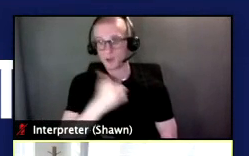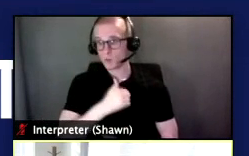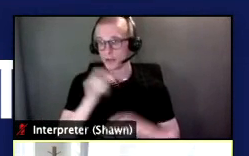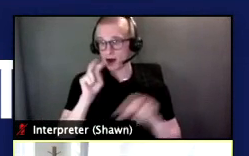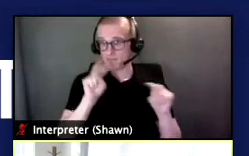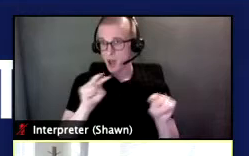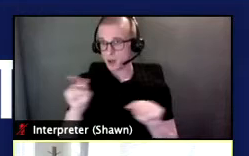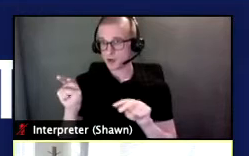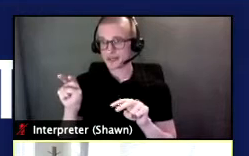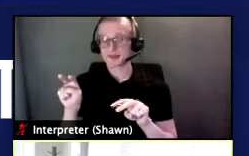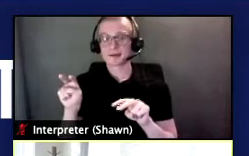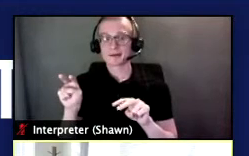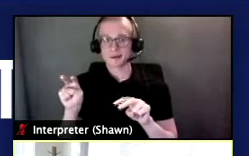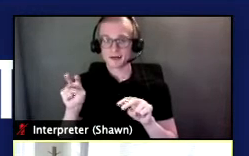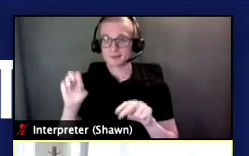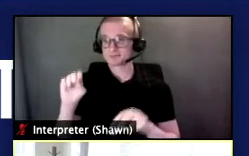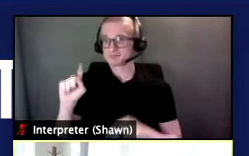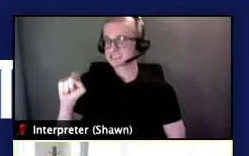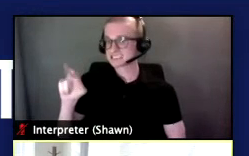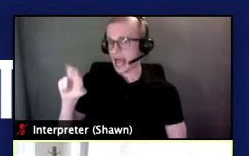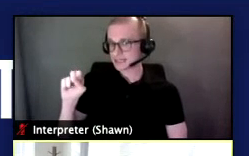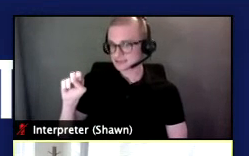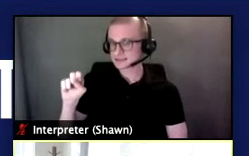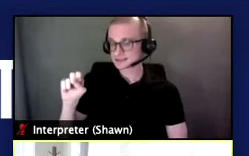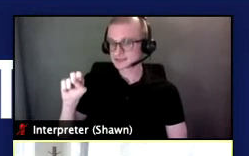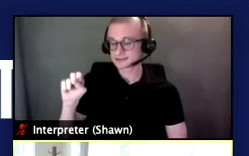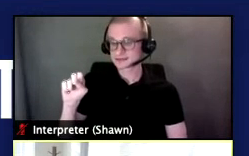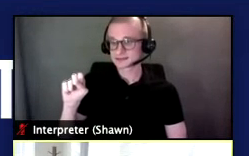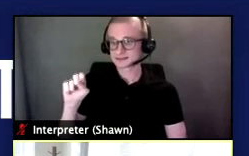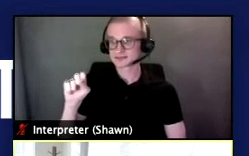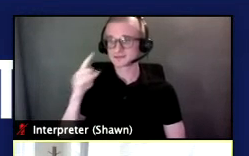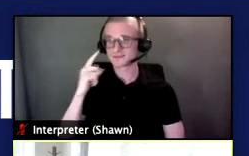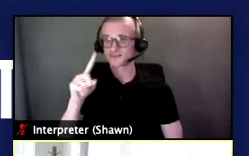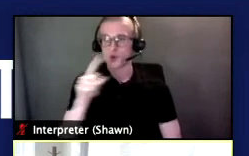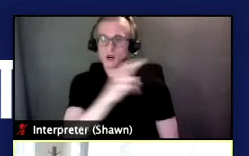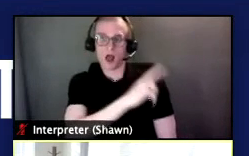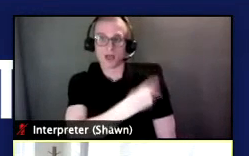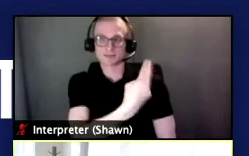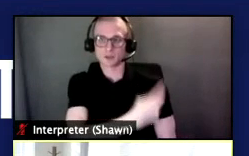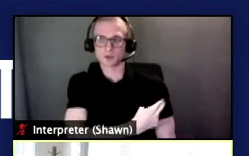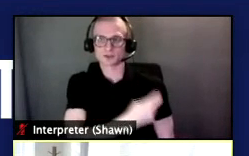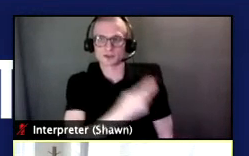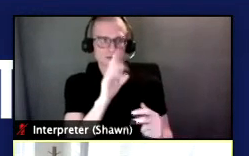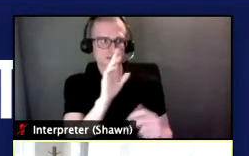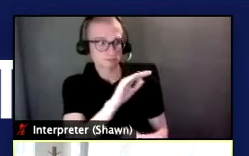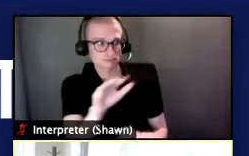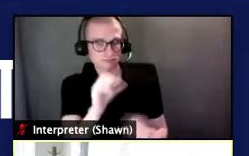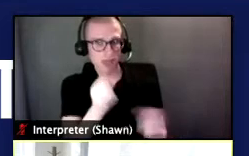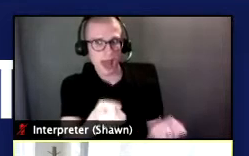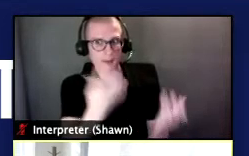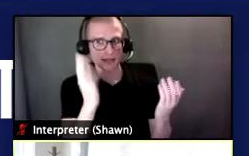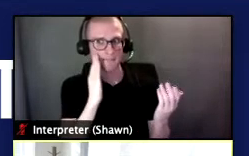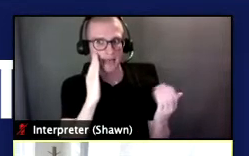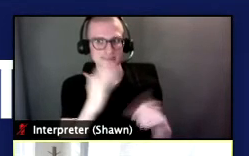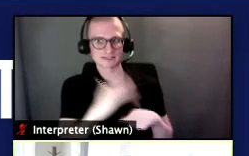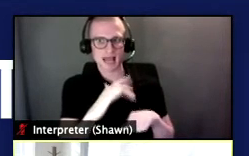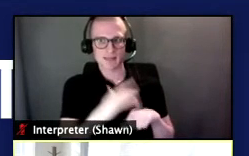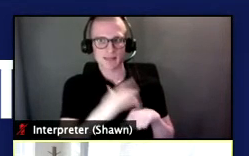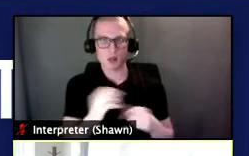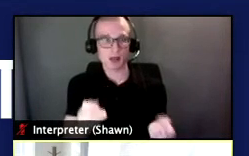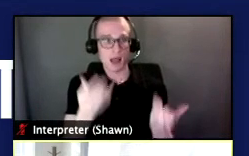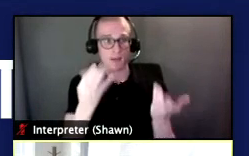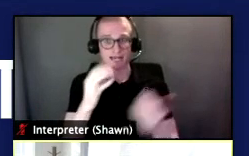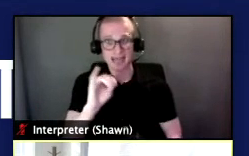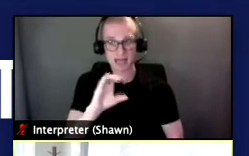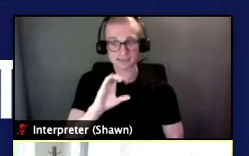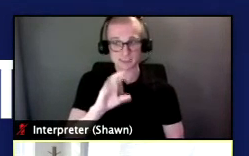the status of the hospitals, how many beds they have available, how many ICU beds, any critical